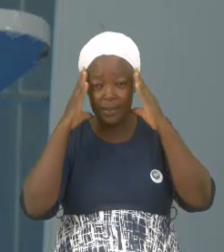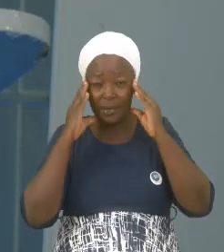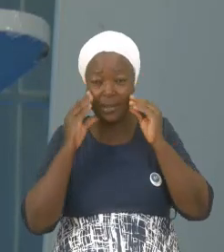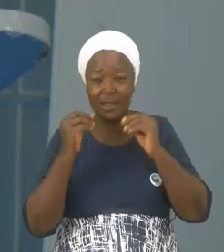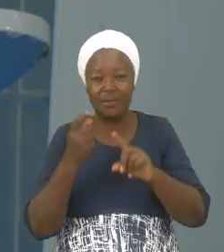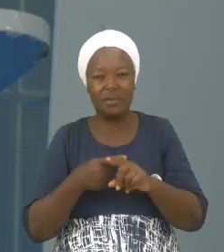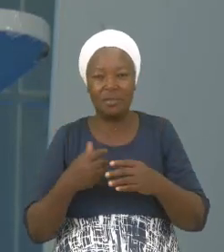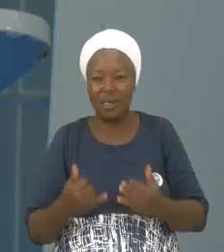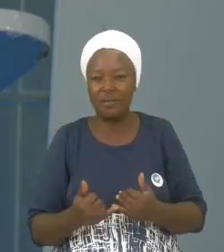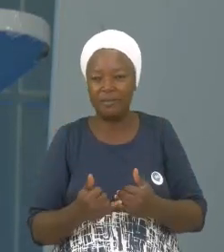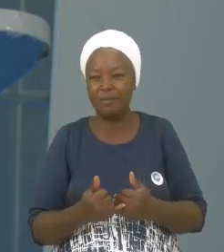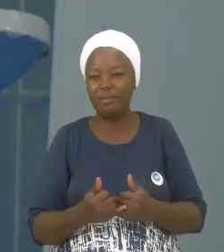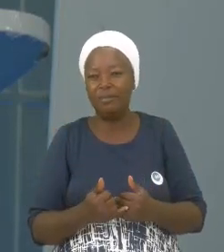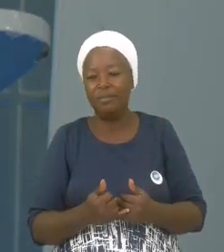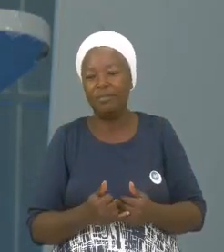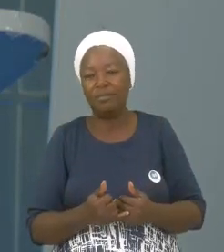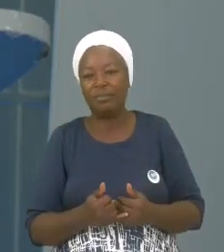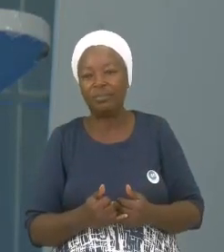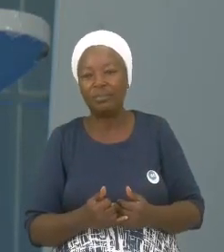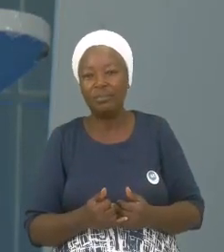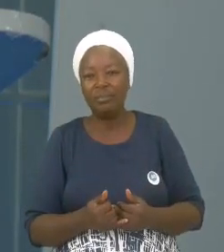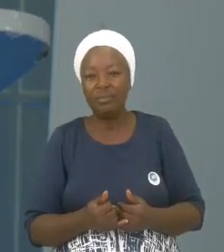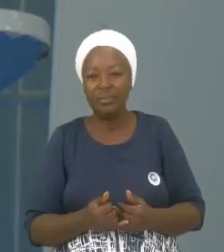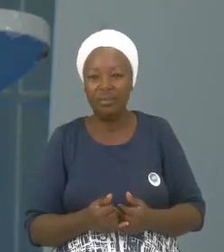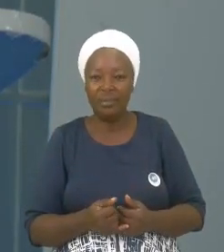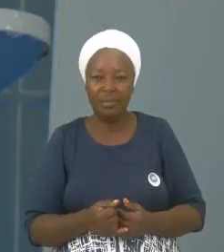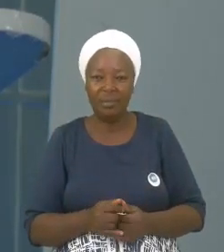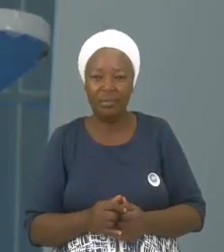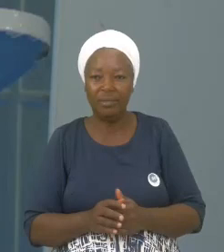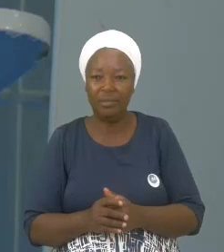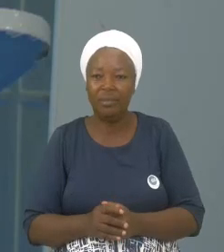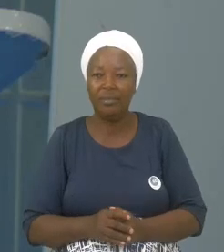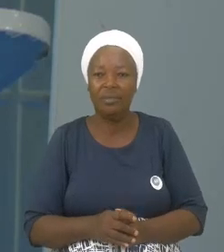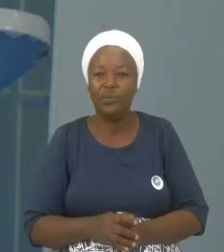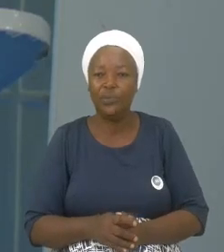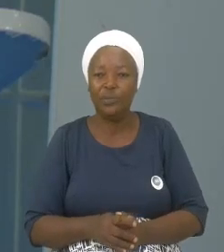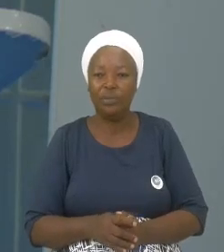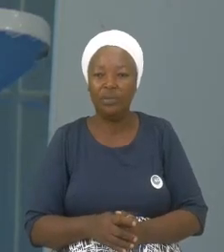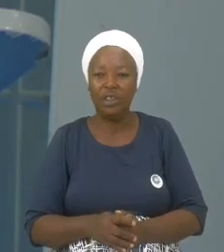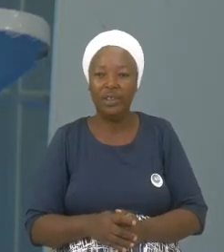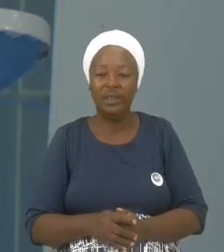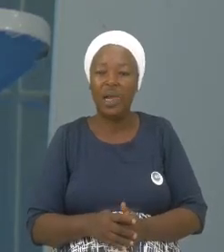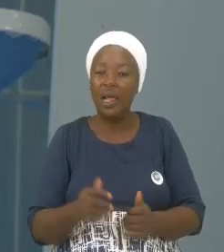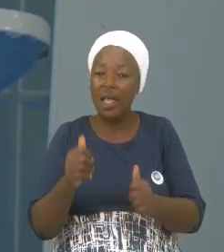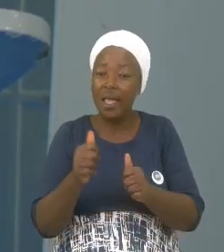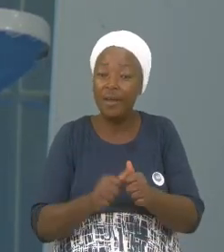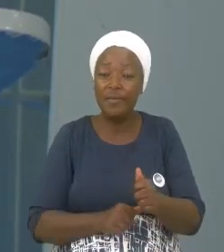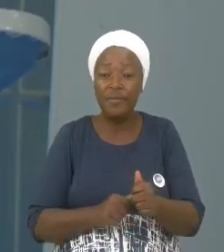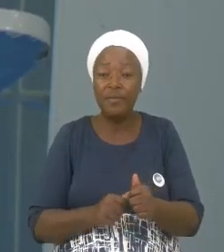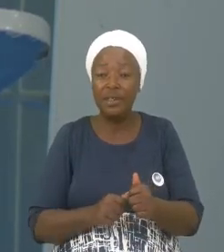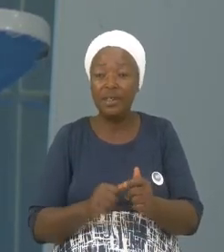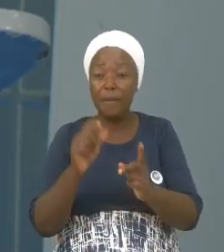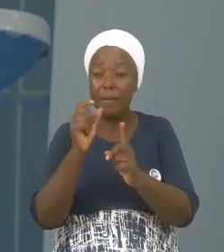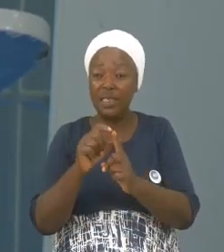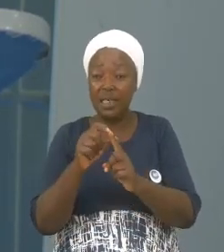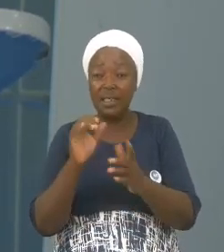receive from the counselors will be a test of blessing,